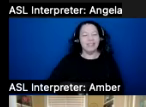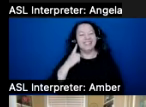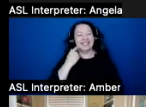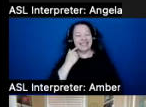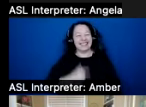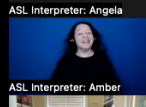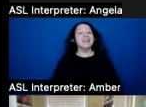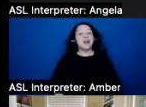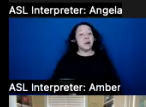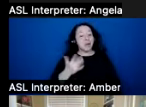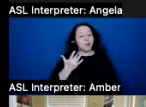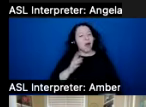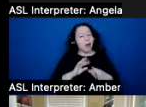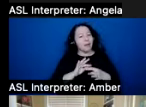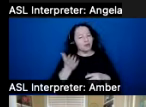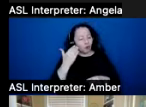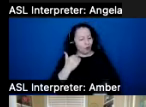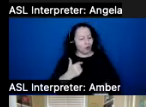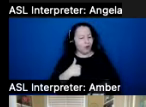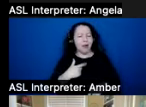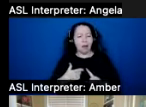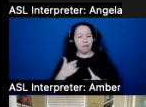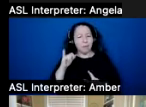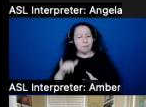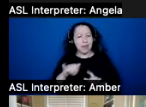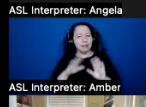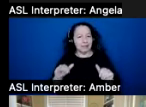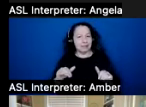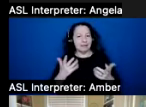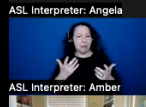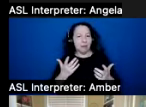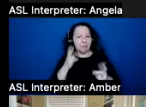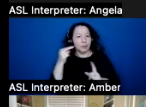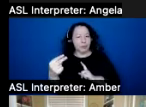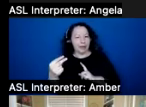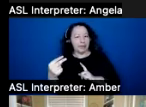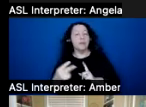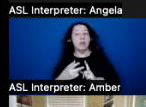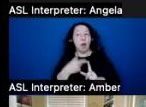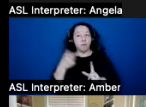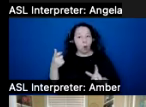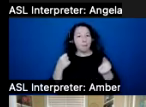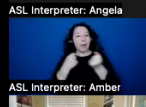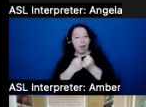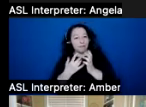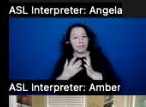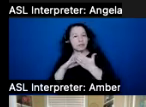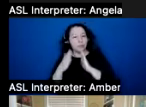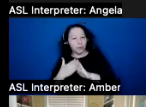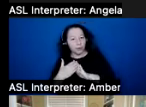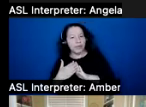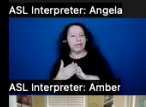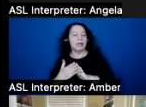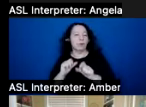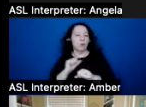But that's why I mentioned earlier that I do come from that systems. I came from the advocacy, community-based